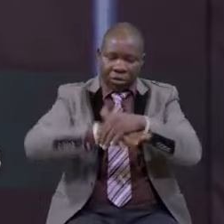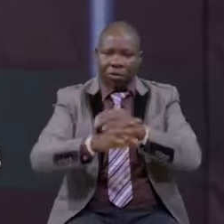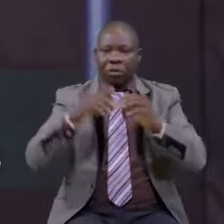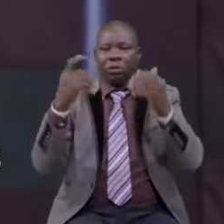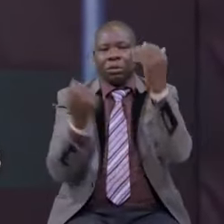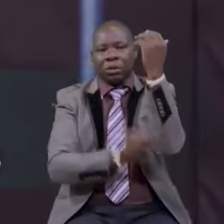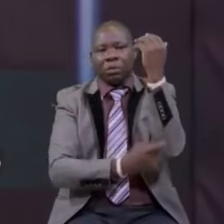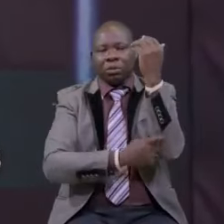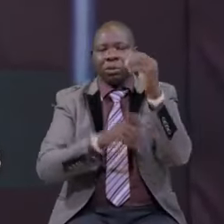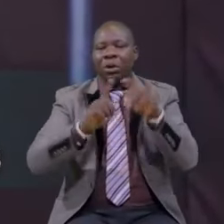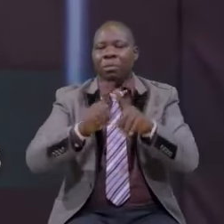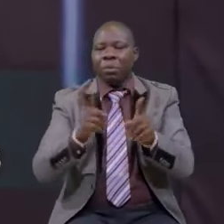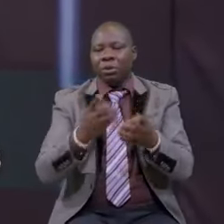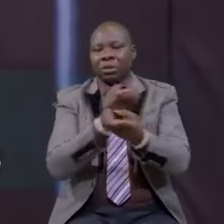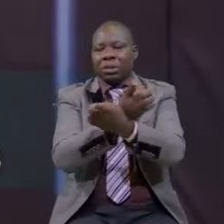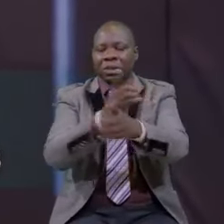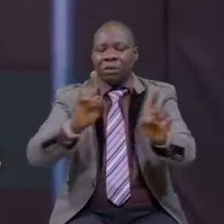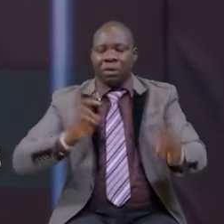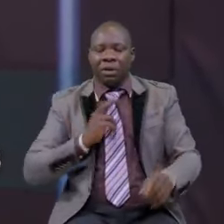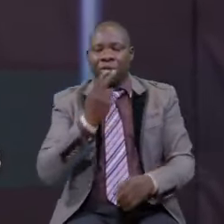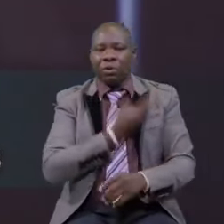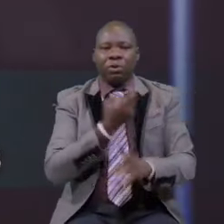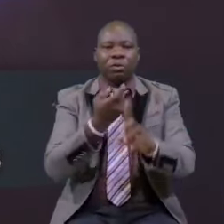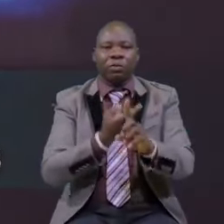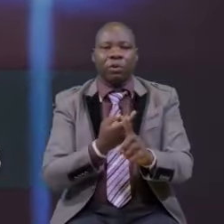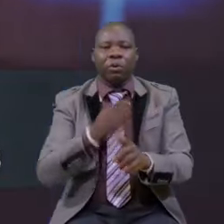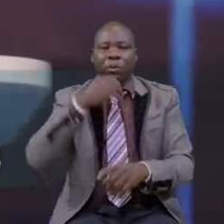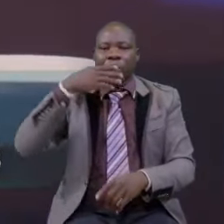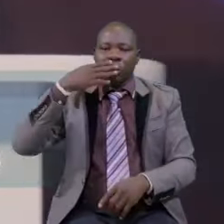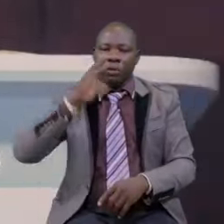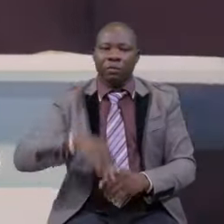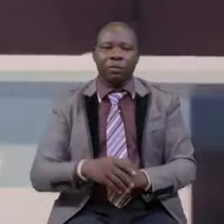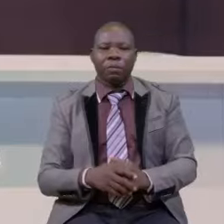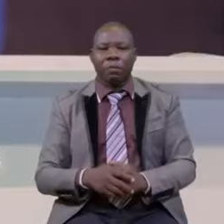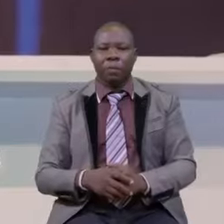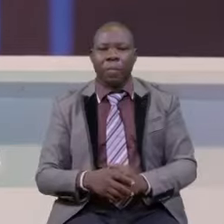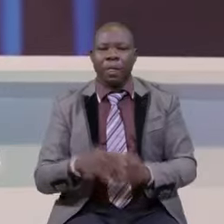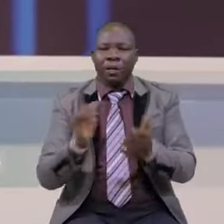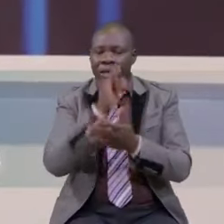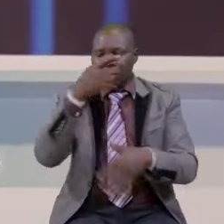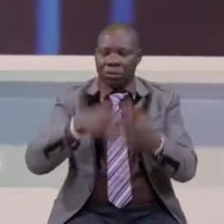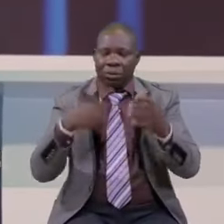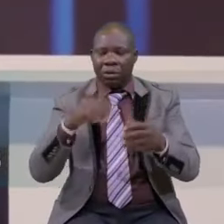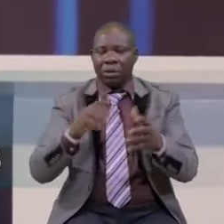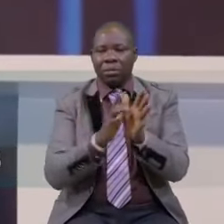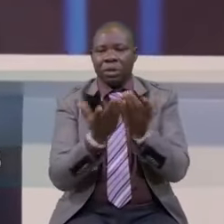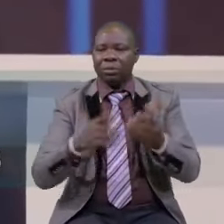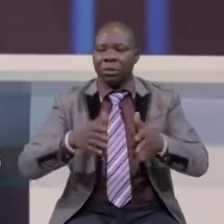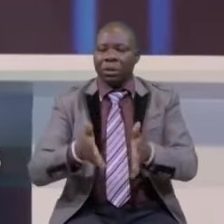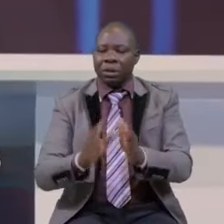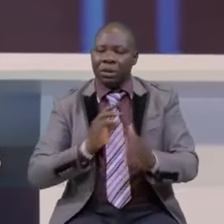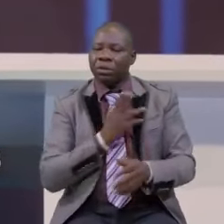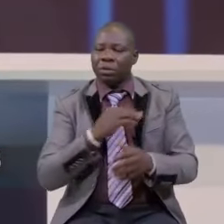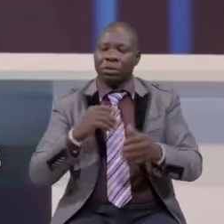temptation, but deliver us from evil. That's what the Bible tells us to pray, because the